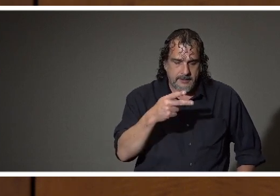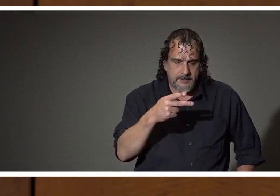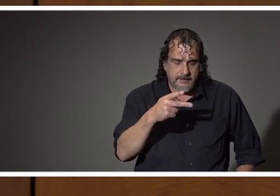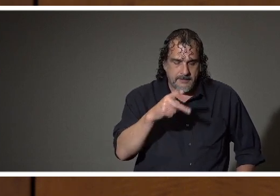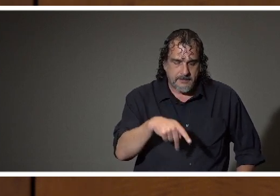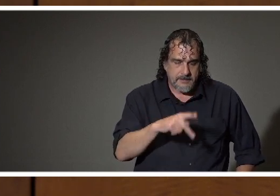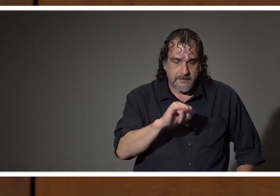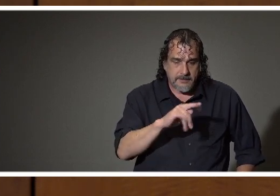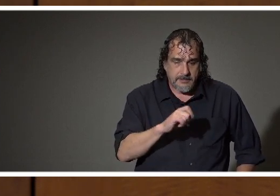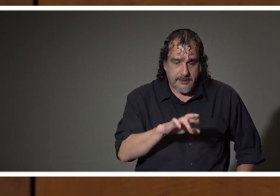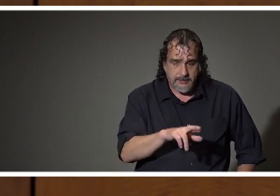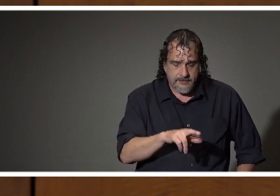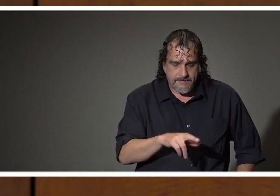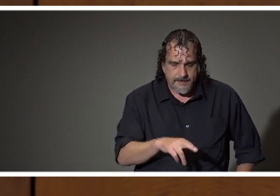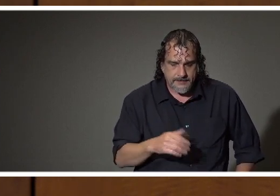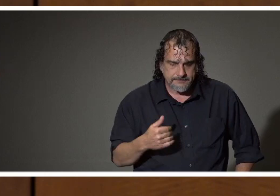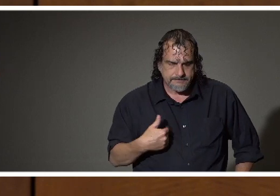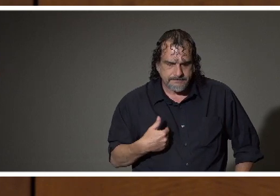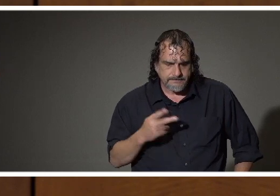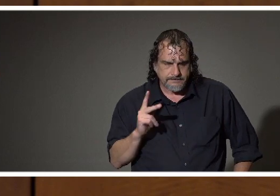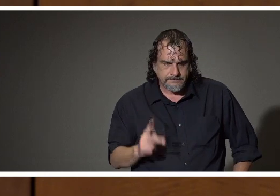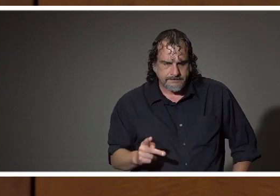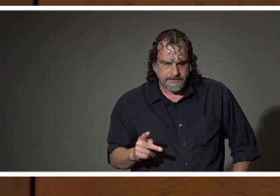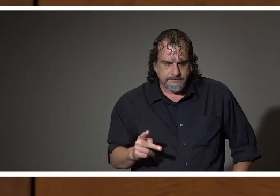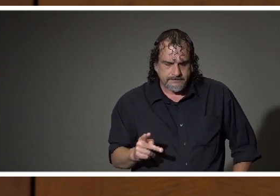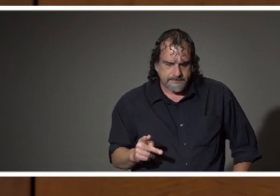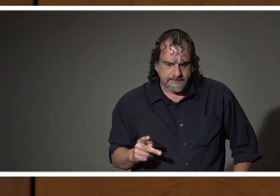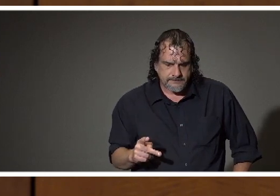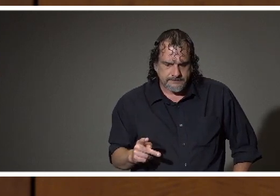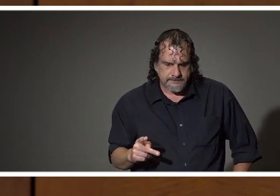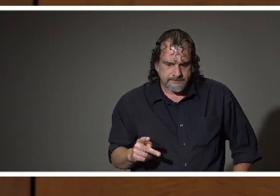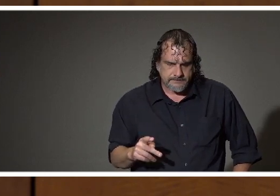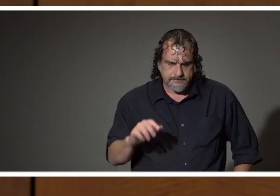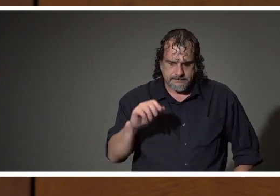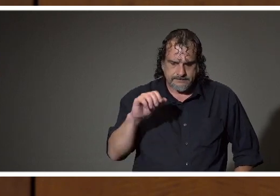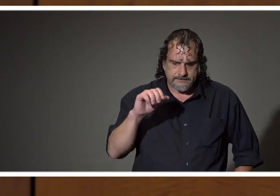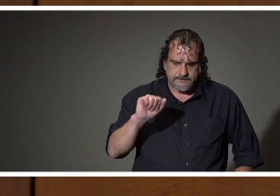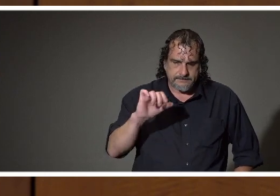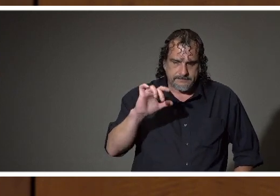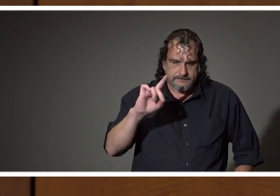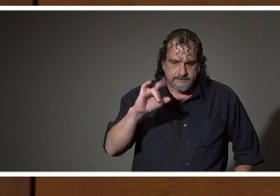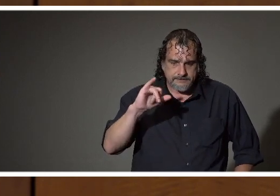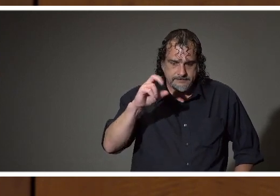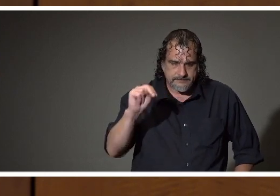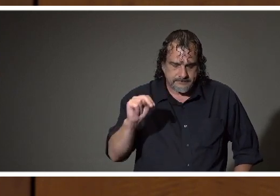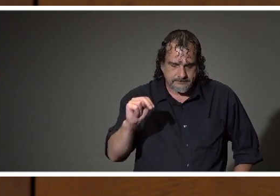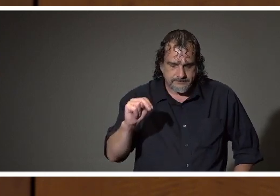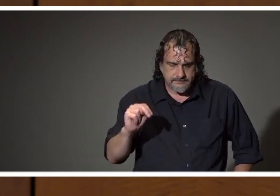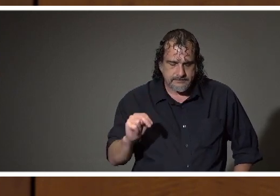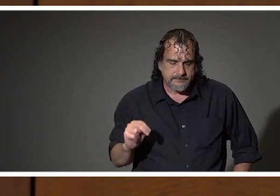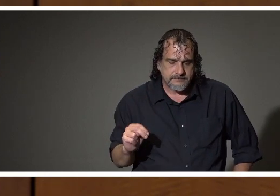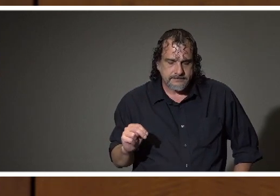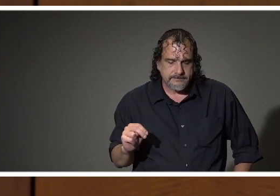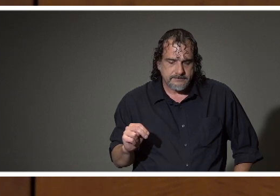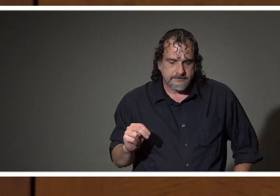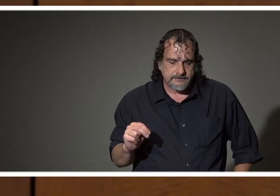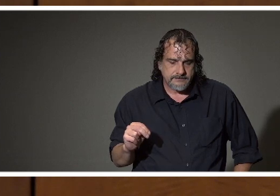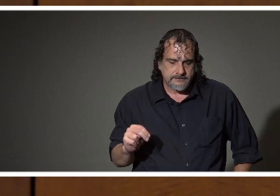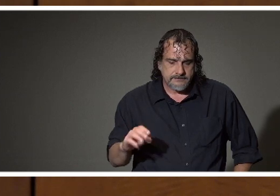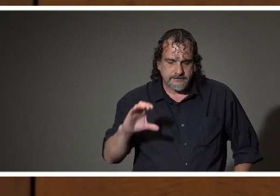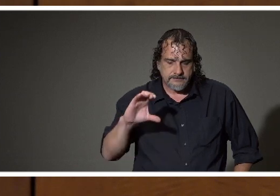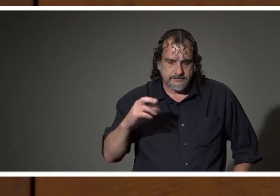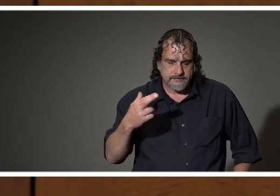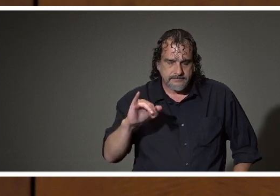a young person from North Point Christian School, Aiden Hoy, who has a birthday today. Happy birthday to